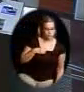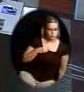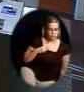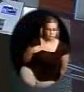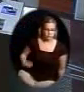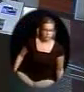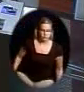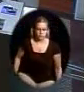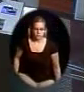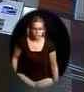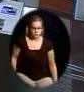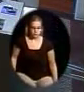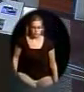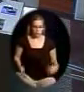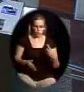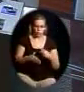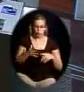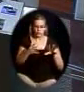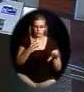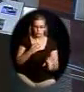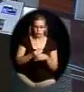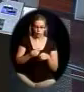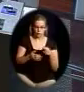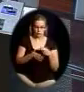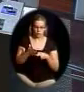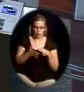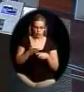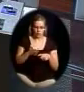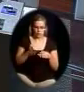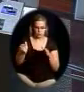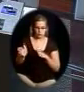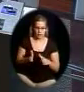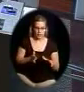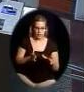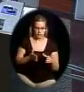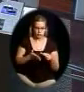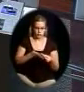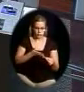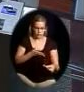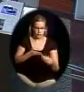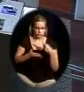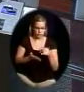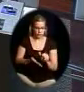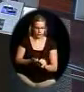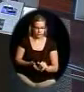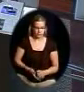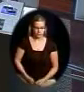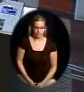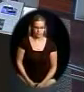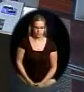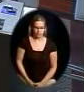Dr. Shirk, what is our total cost that we're planning to spend for these textbooks?